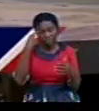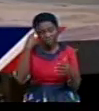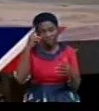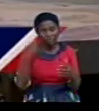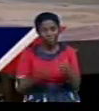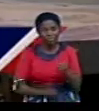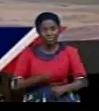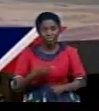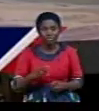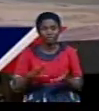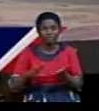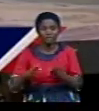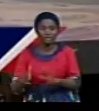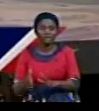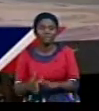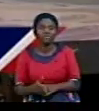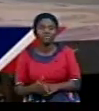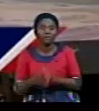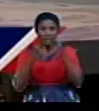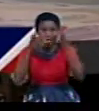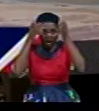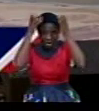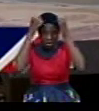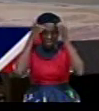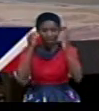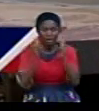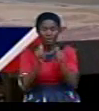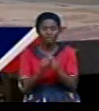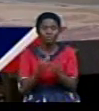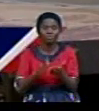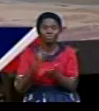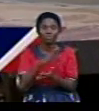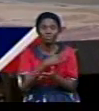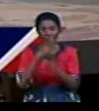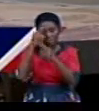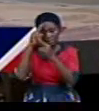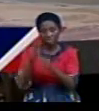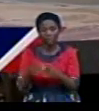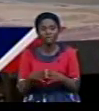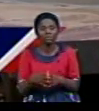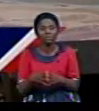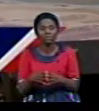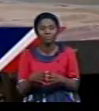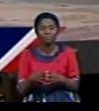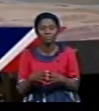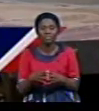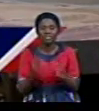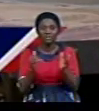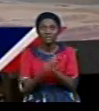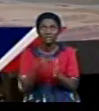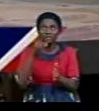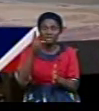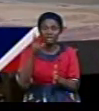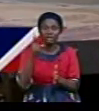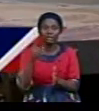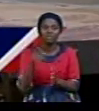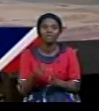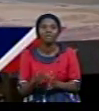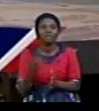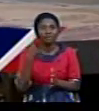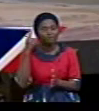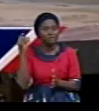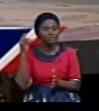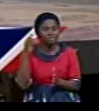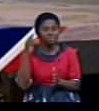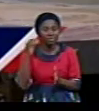and Honor that he by the grace of God shall taste death for every